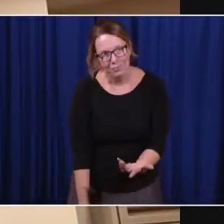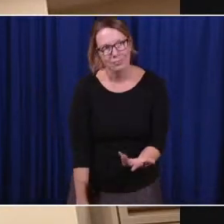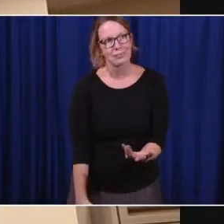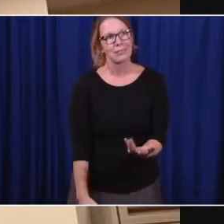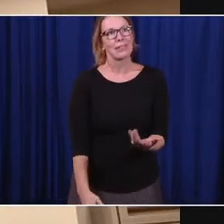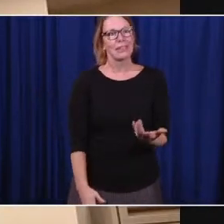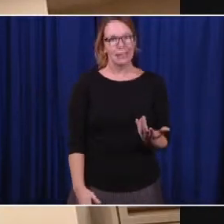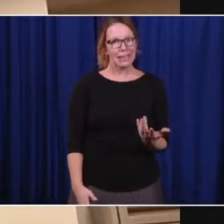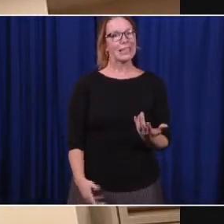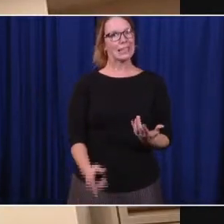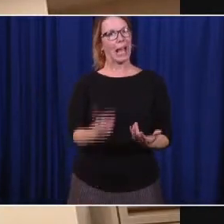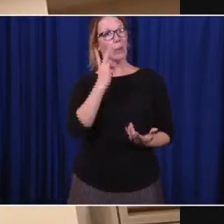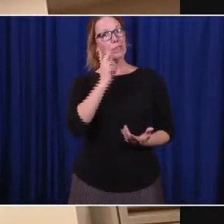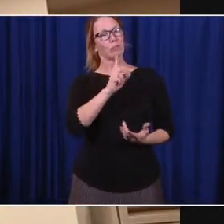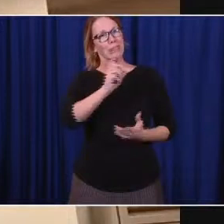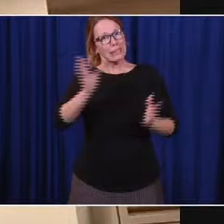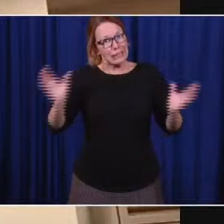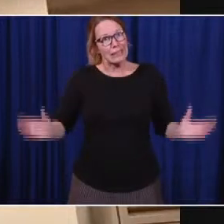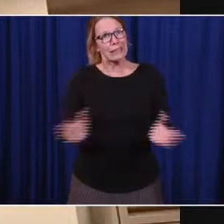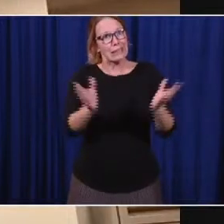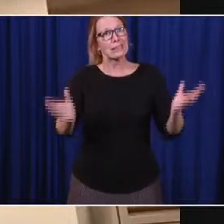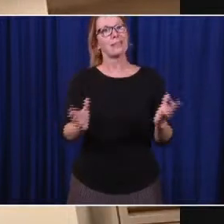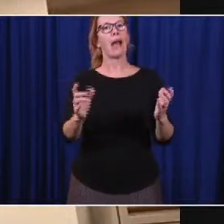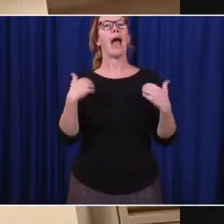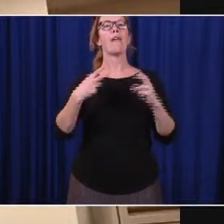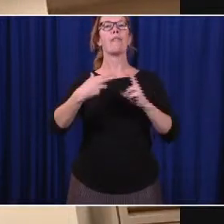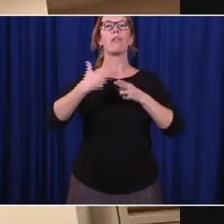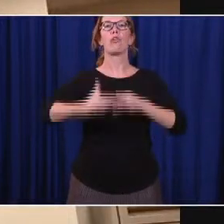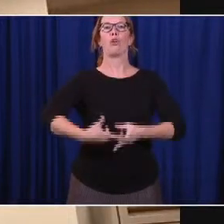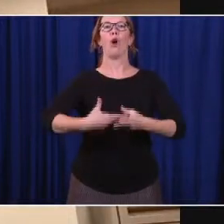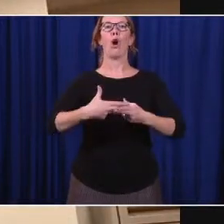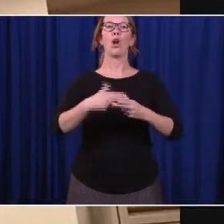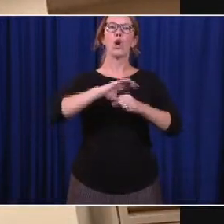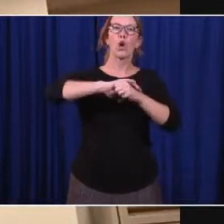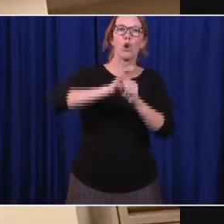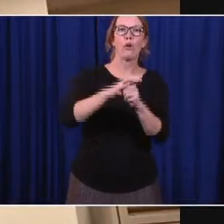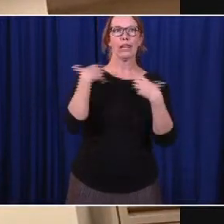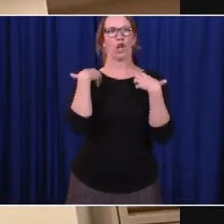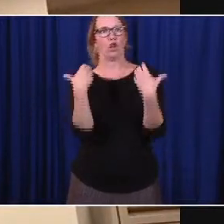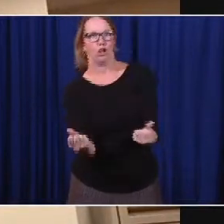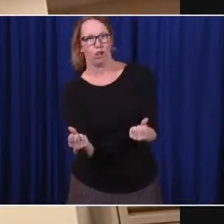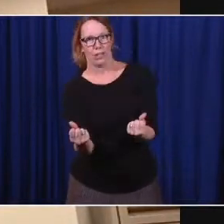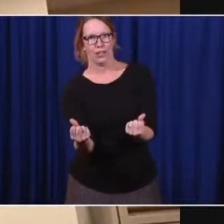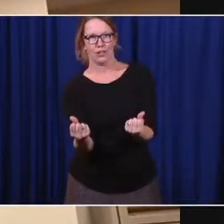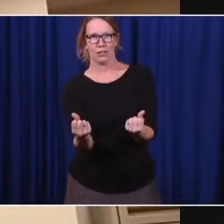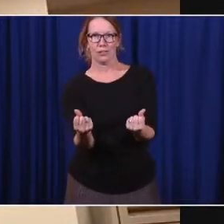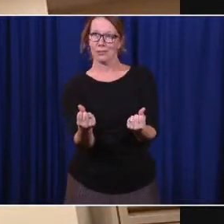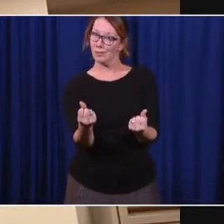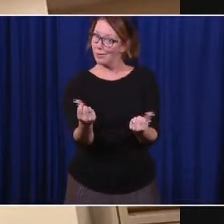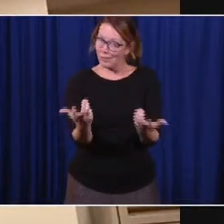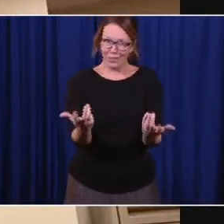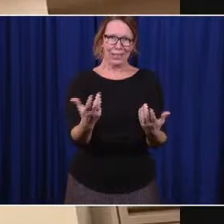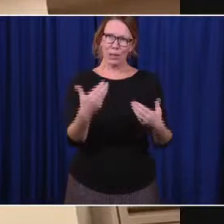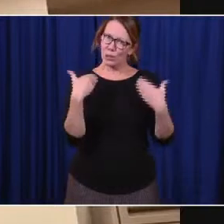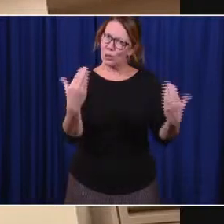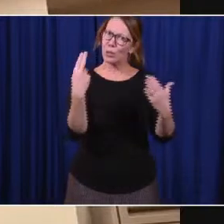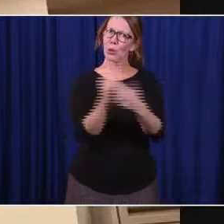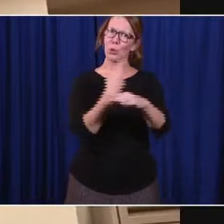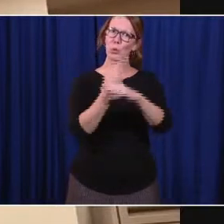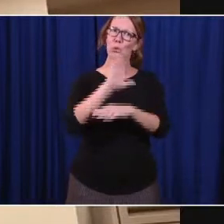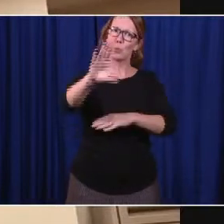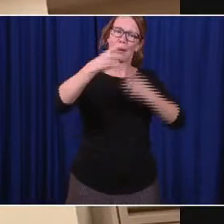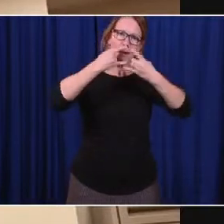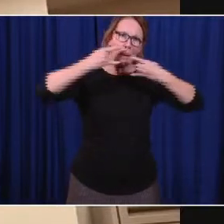Markovich, is really pushing to have COVID courage for our staff and our teams, and to wear those masks and show that we